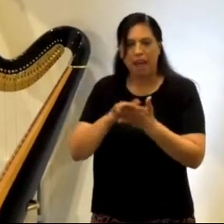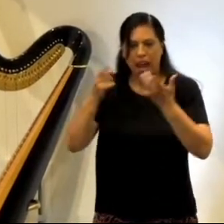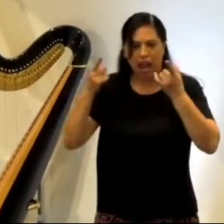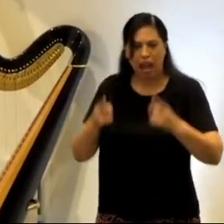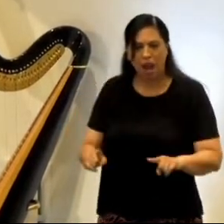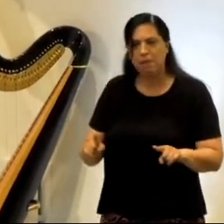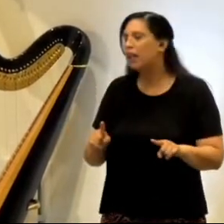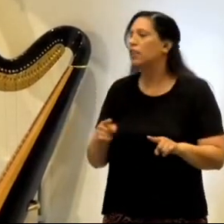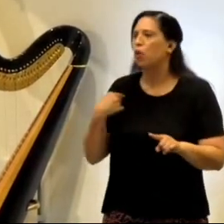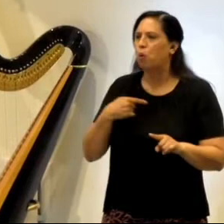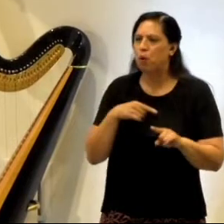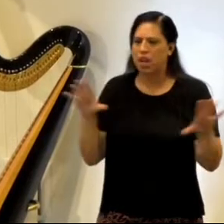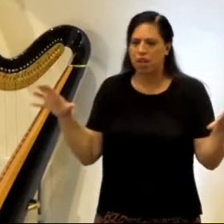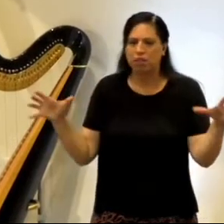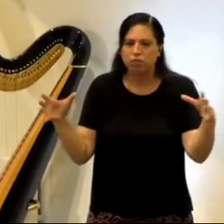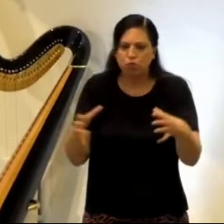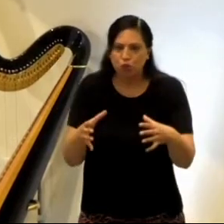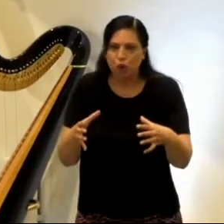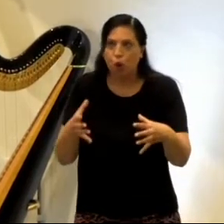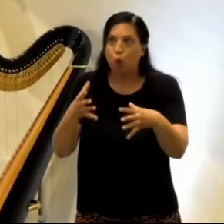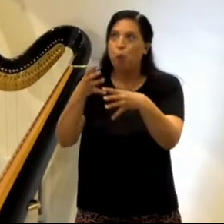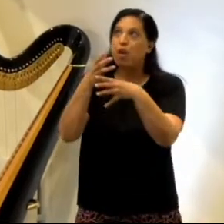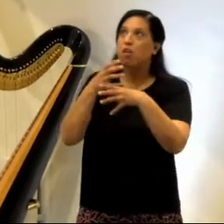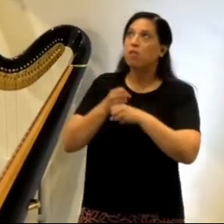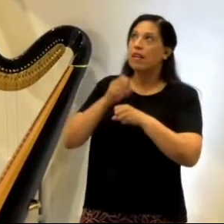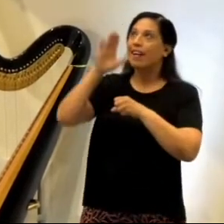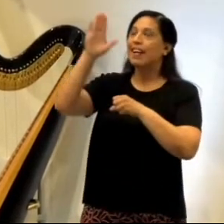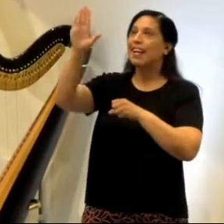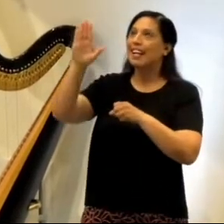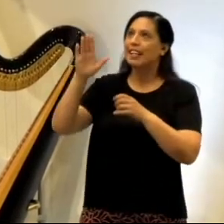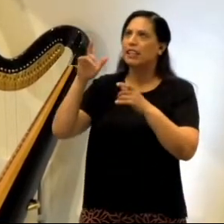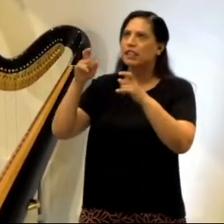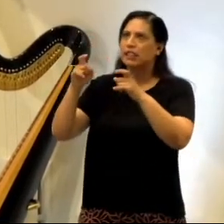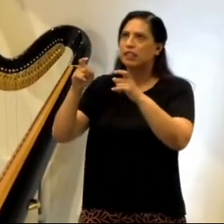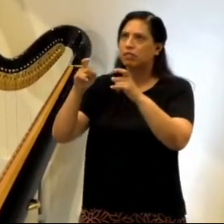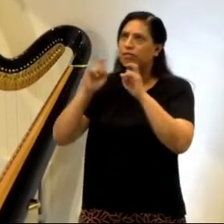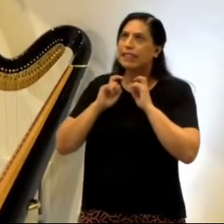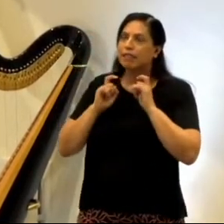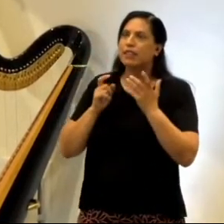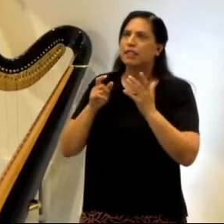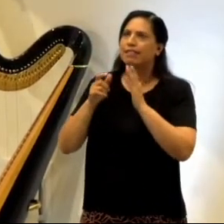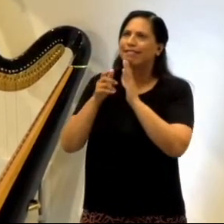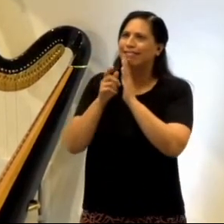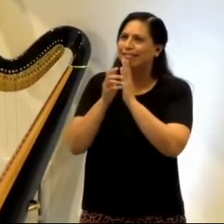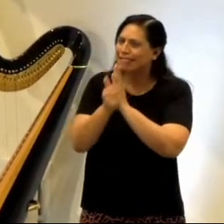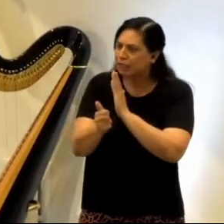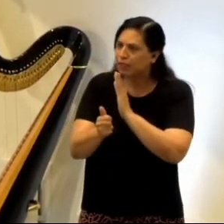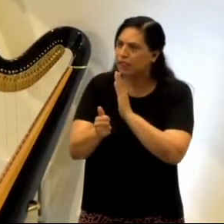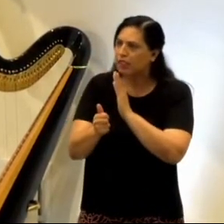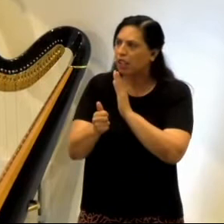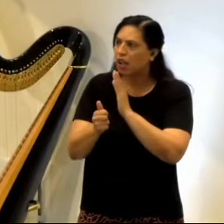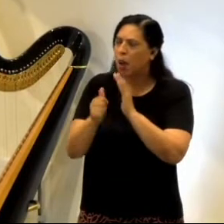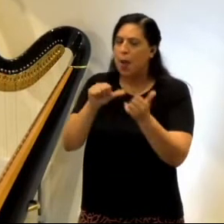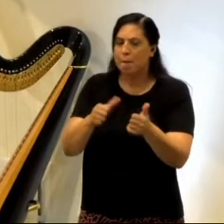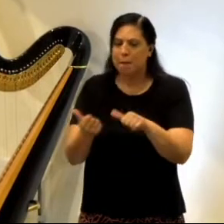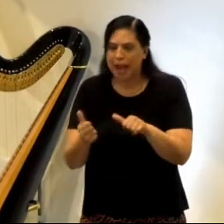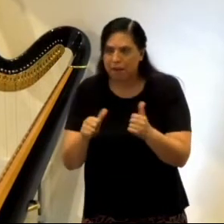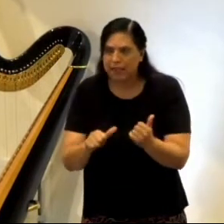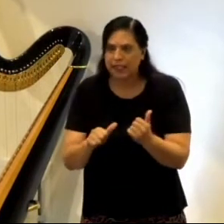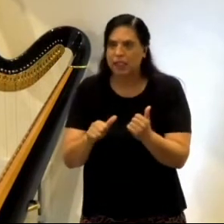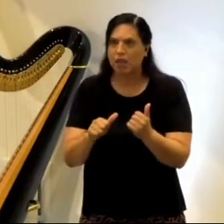receive God's gifts, His word, baptism, the Lord's Supper, and as we're